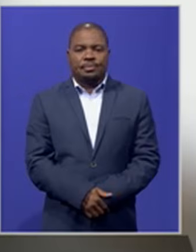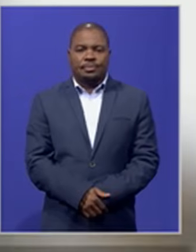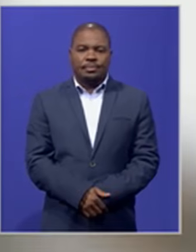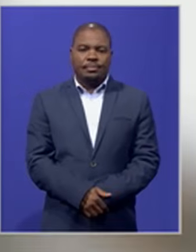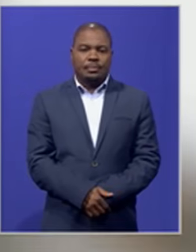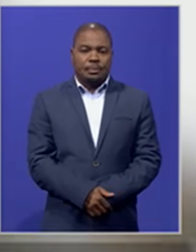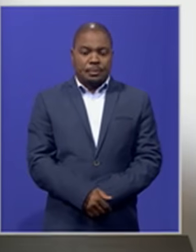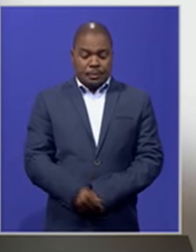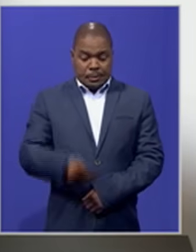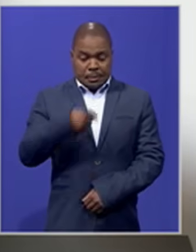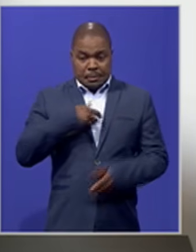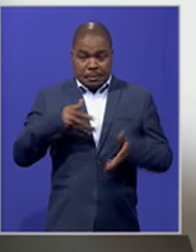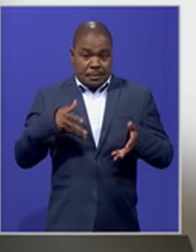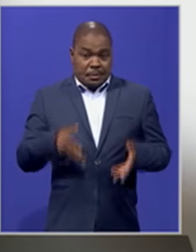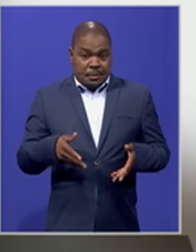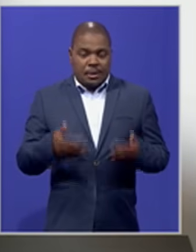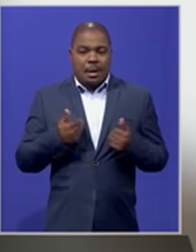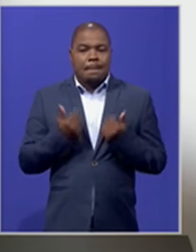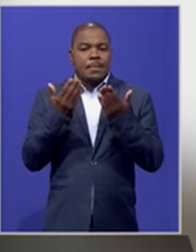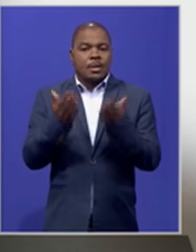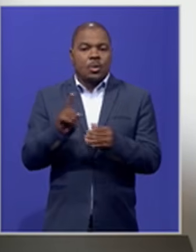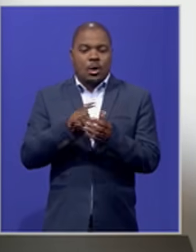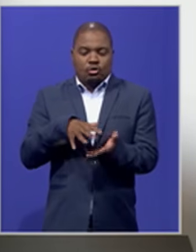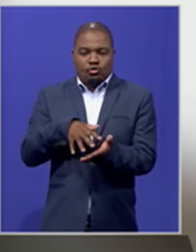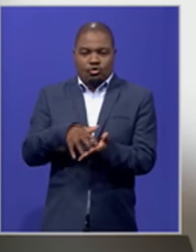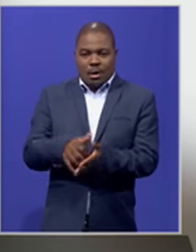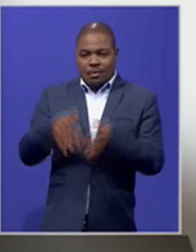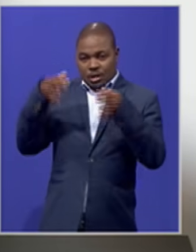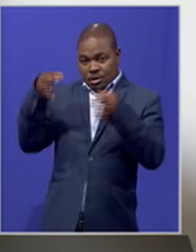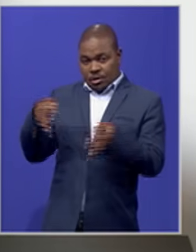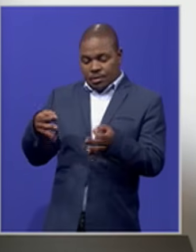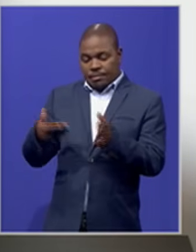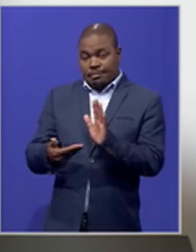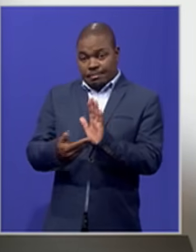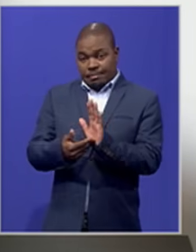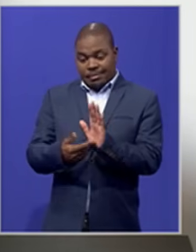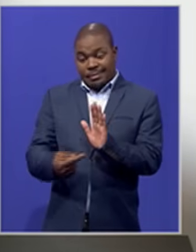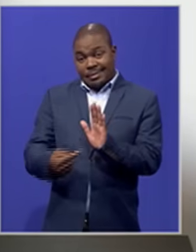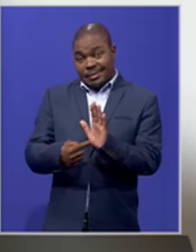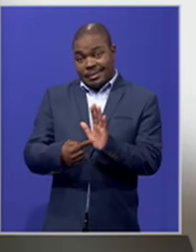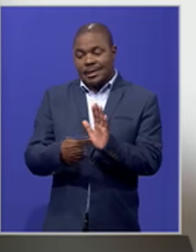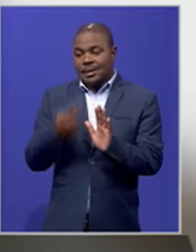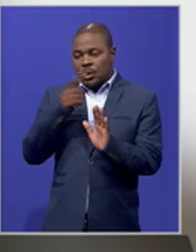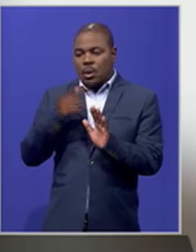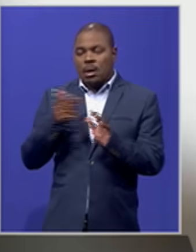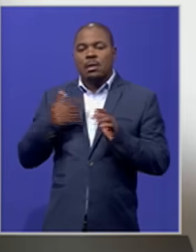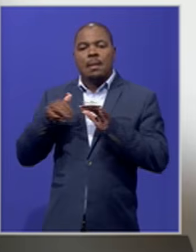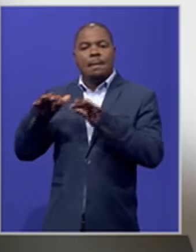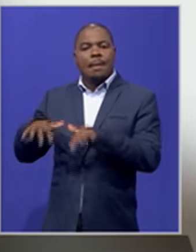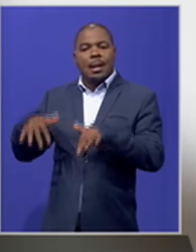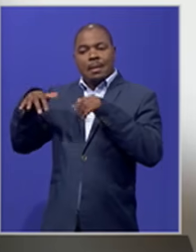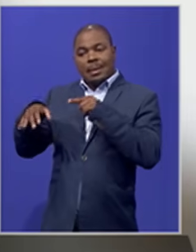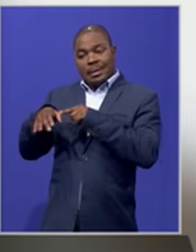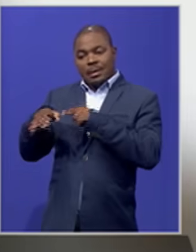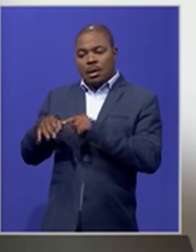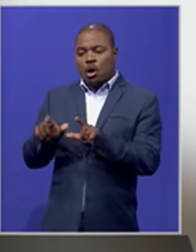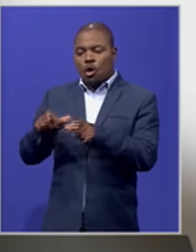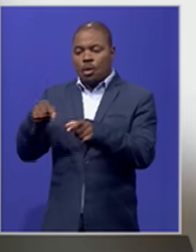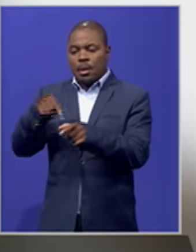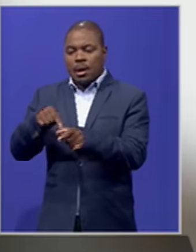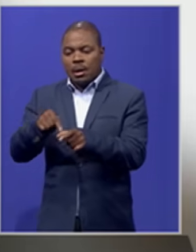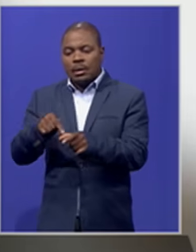I'm standing here to present a draft resolution that the House extends the deadline by which the ad